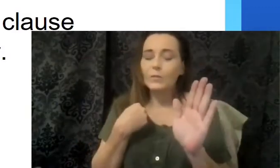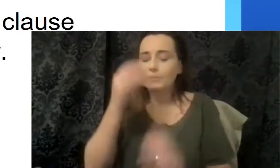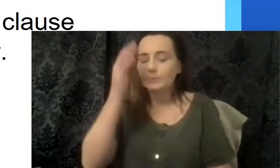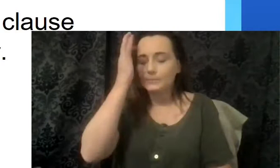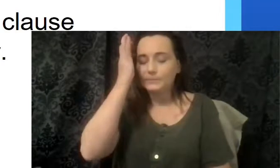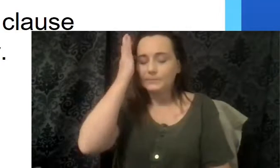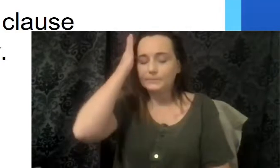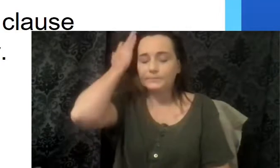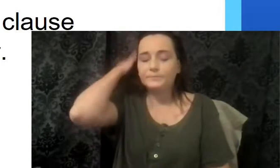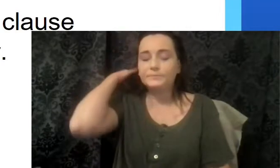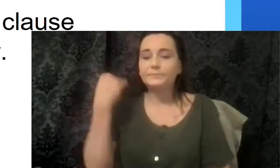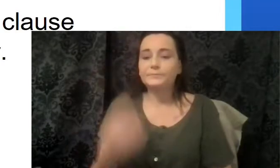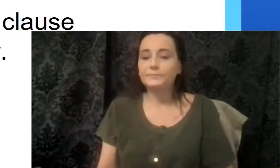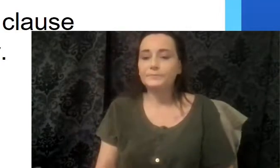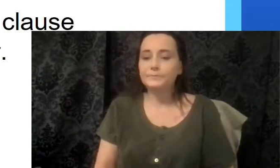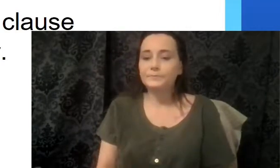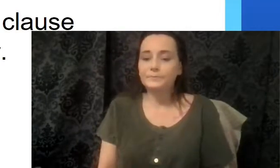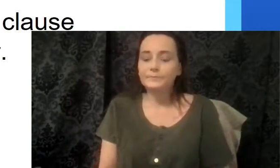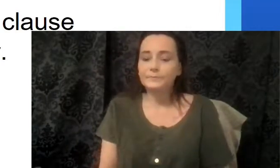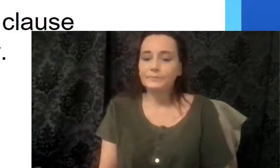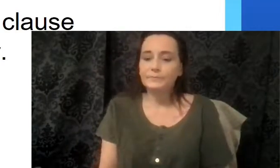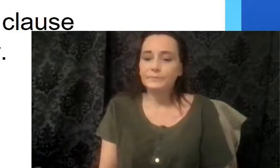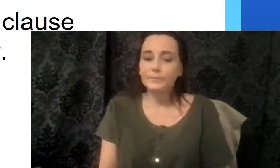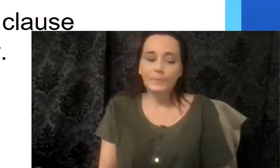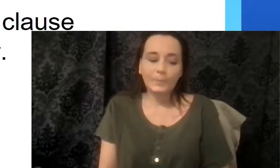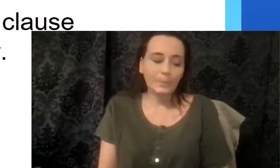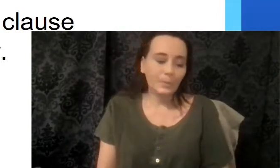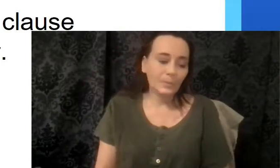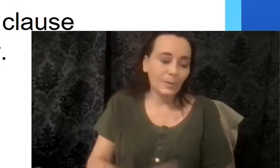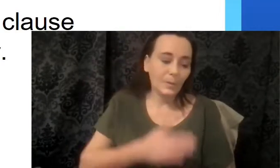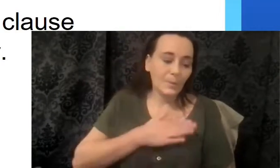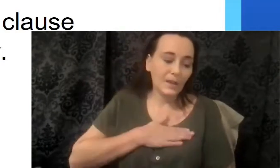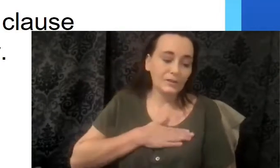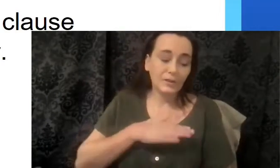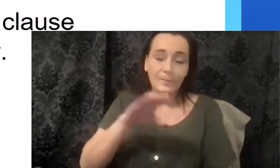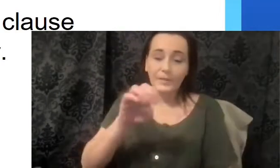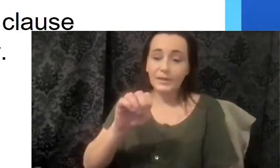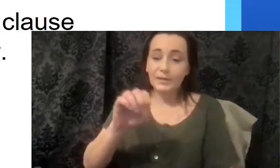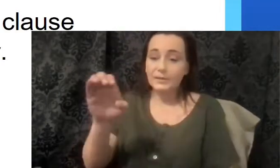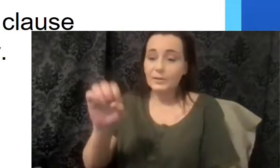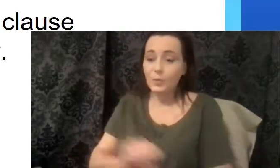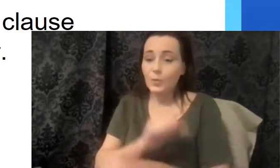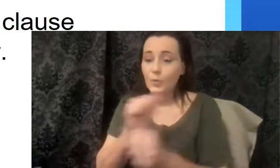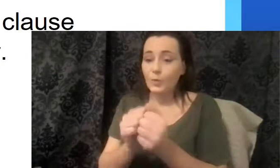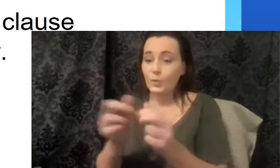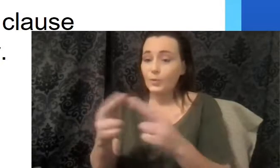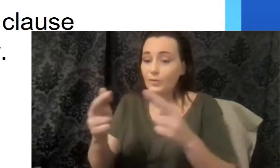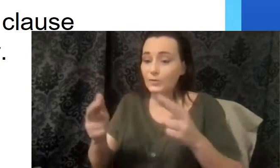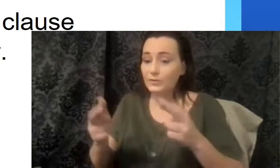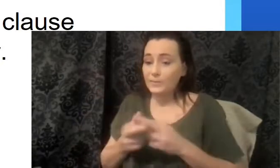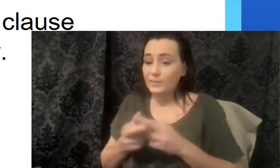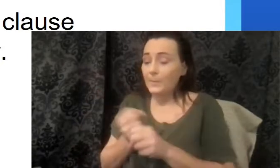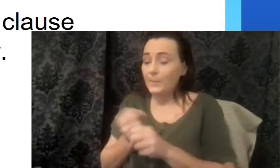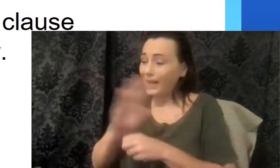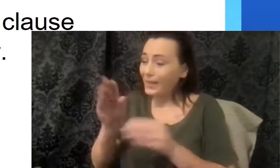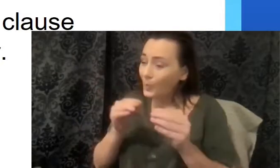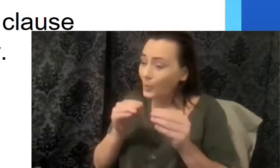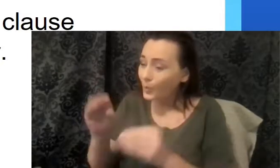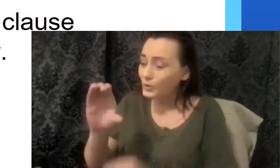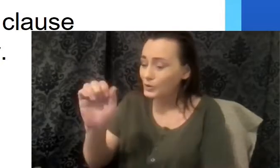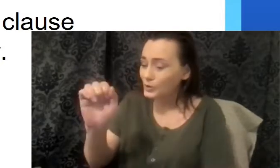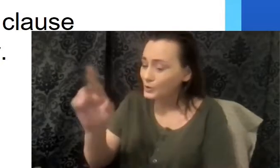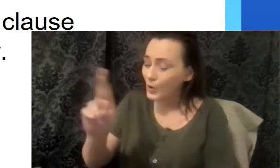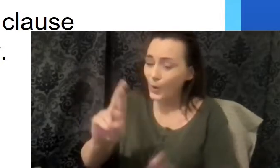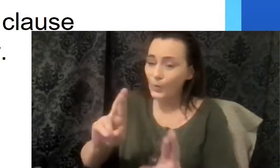One of my jobs on the EC is to work with regions making their motions car ready. There are motions starting to